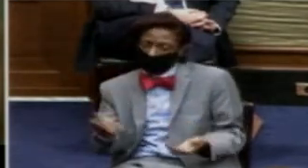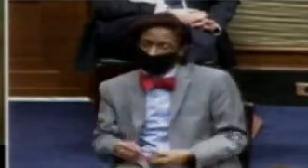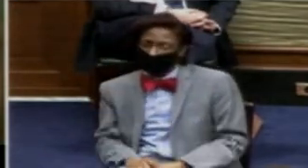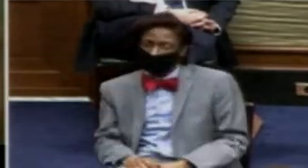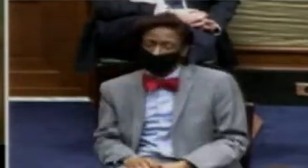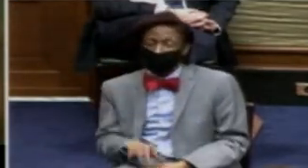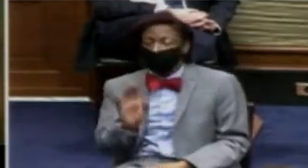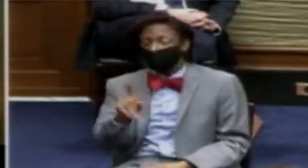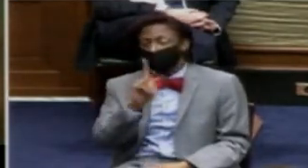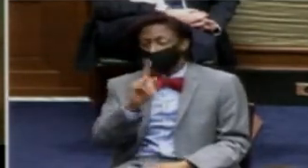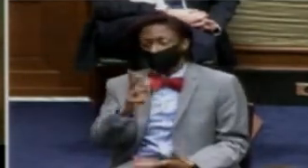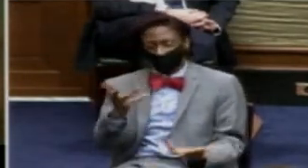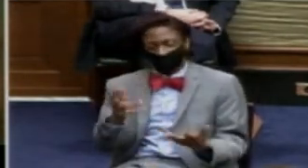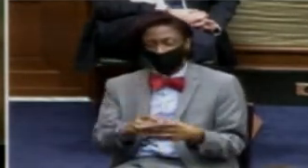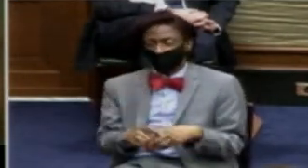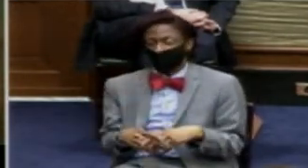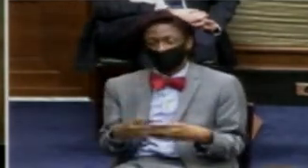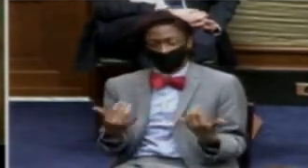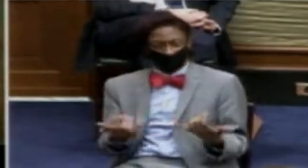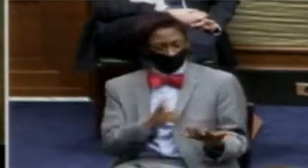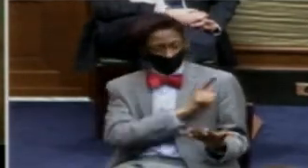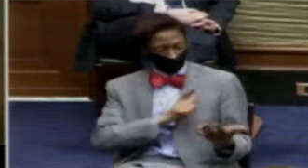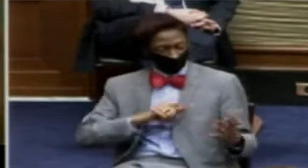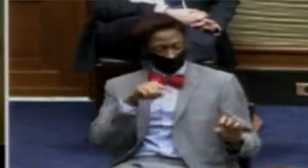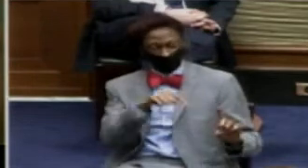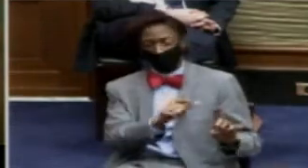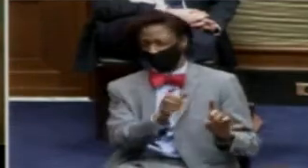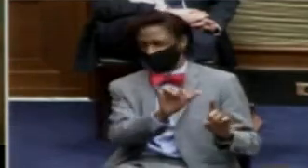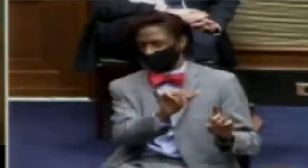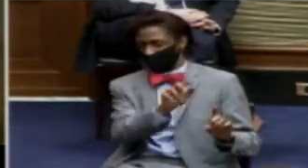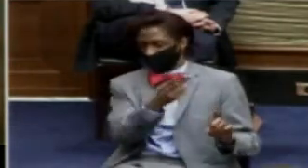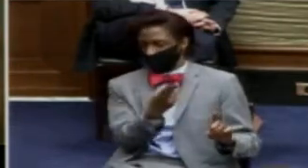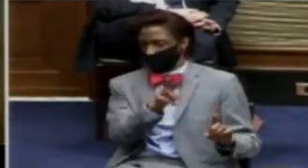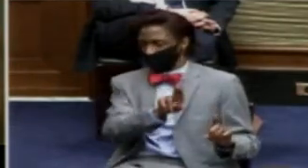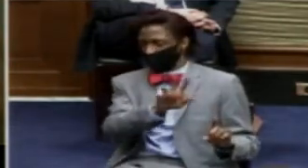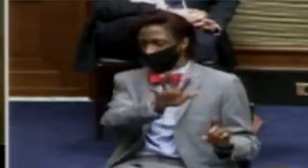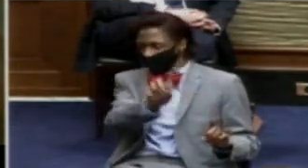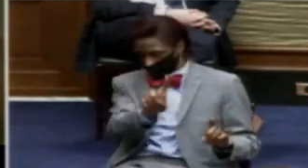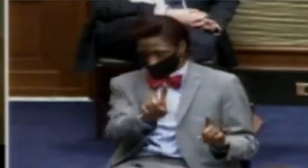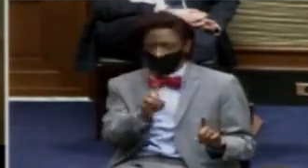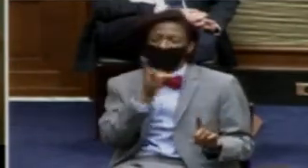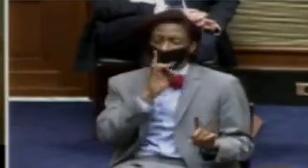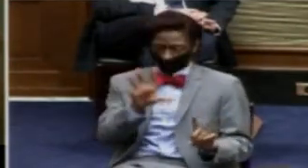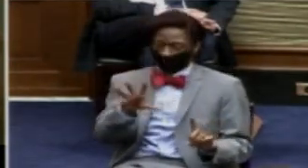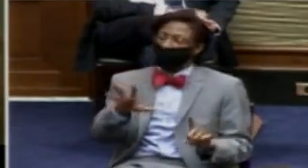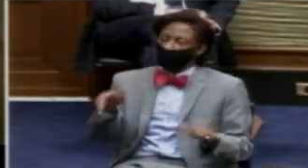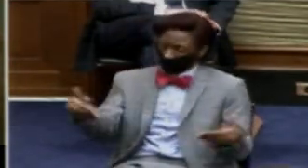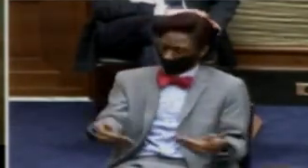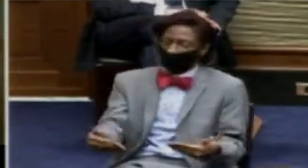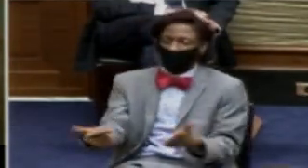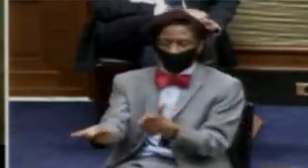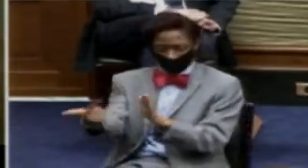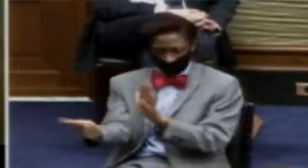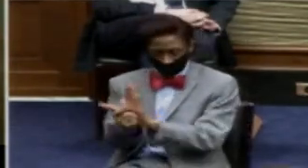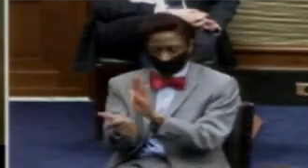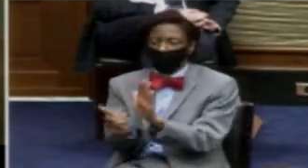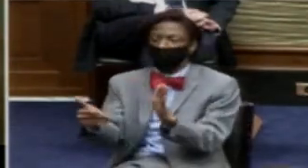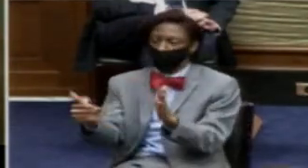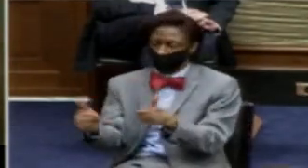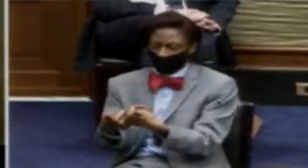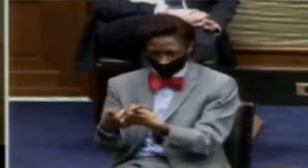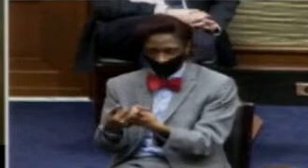In short, novel legislation like H.R. 51 is likely to invite legal challenges raising issues of first